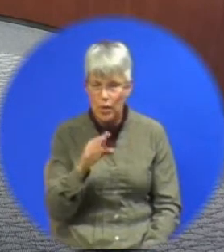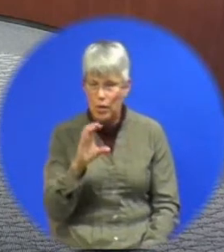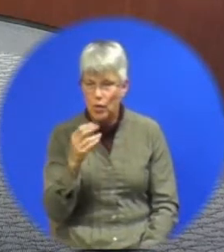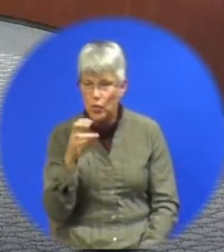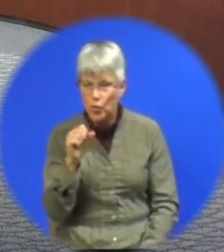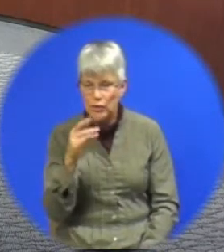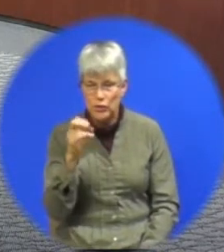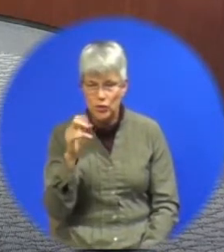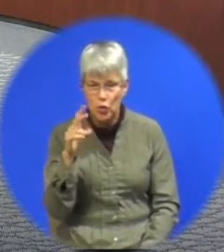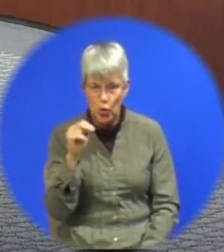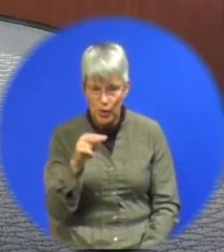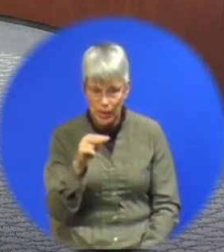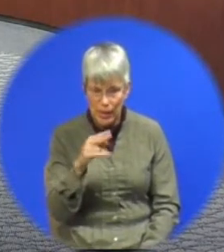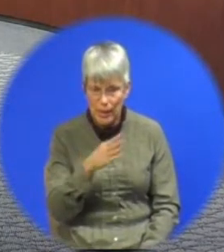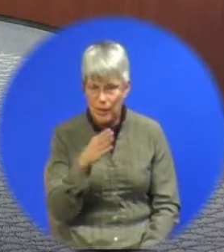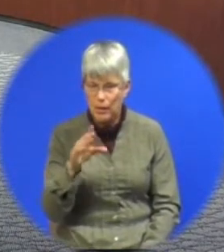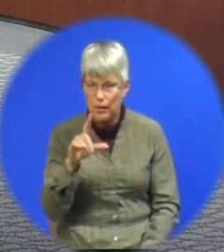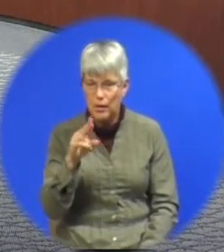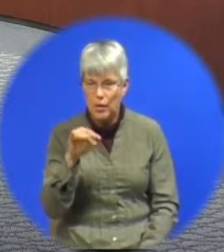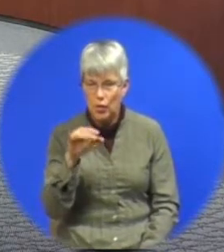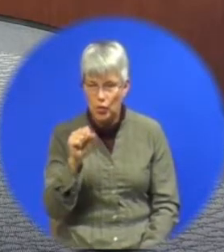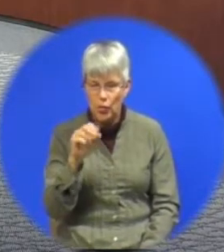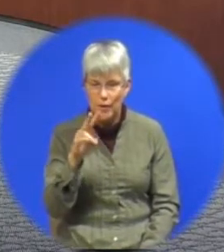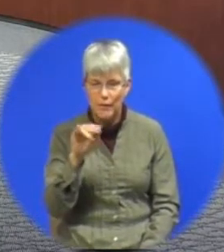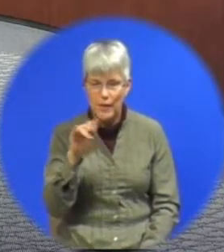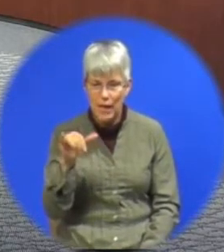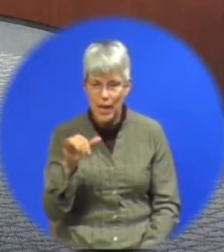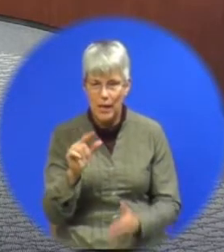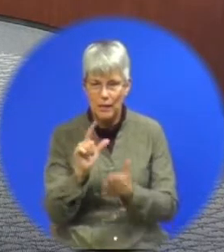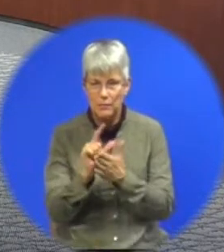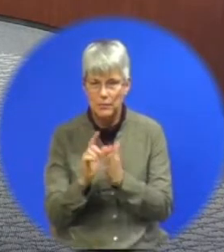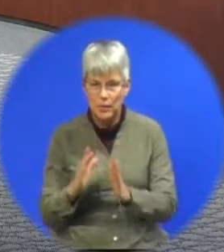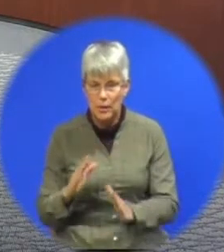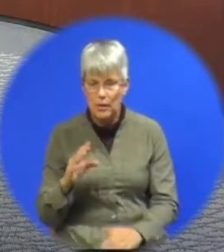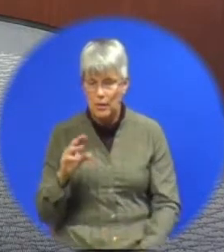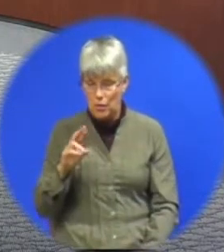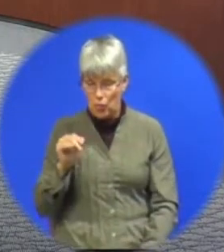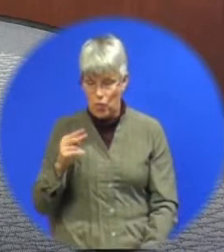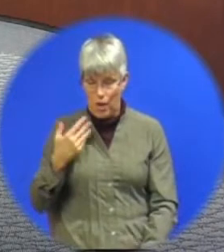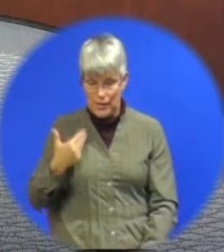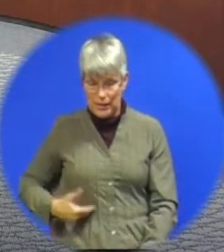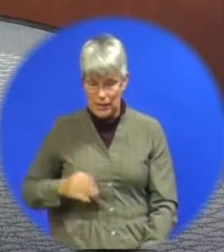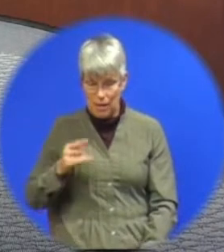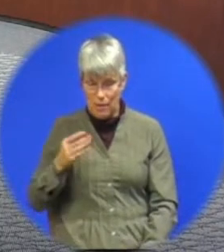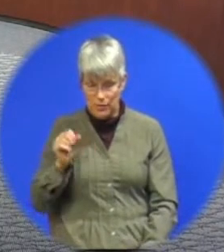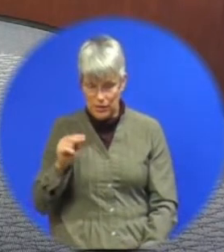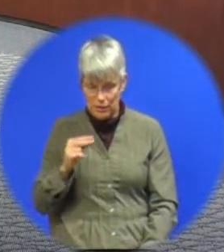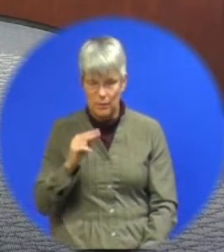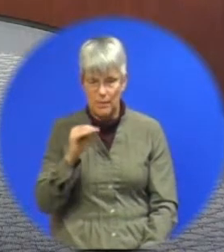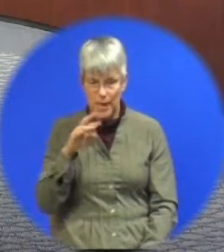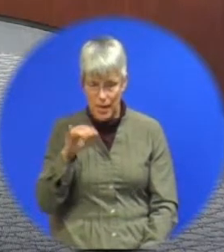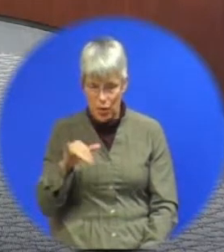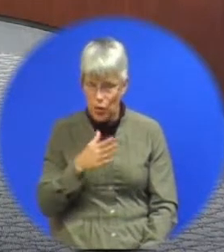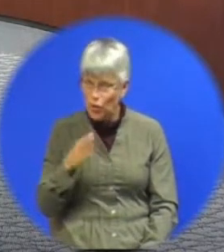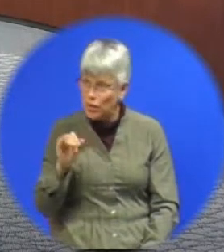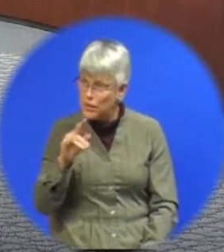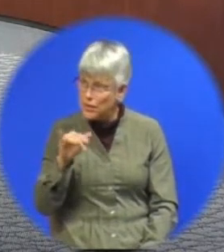City Council, Louis V. Nye, our City Attorney. I'm Ronnie Thompson, your Mayor, Sally Sandy, our City Manager,